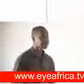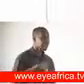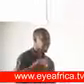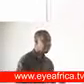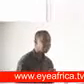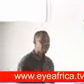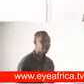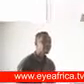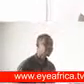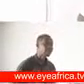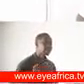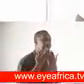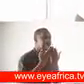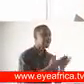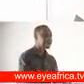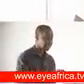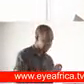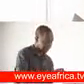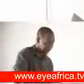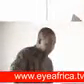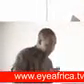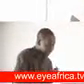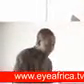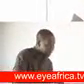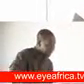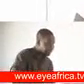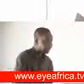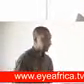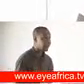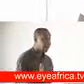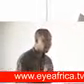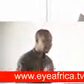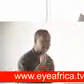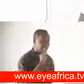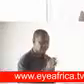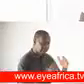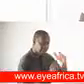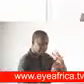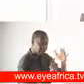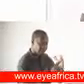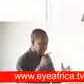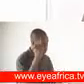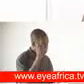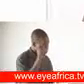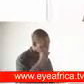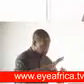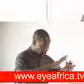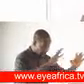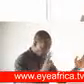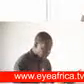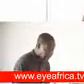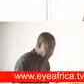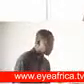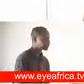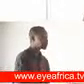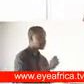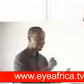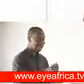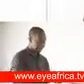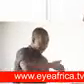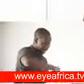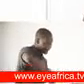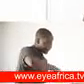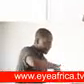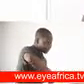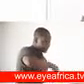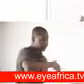Informal letter carries writer's address. So it is important that you know that all letters should carry address.